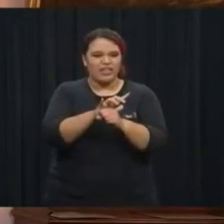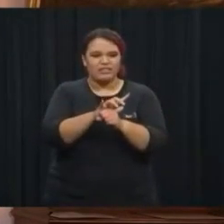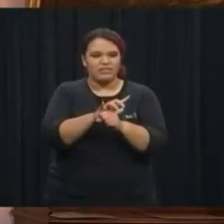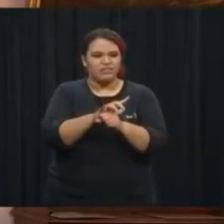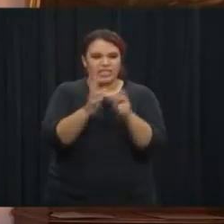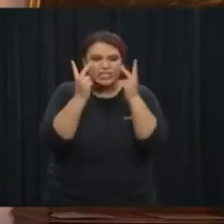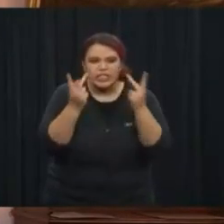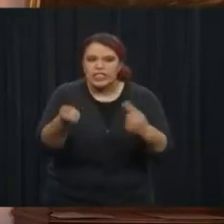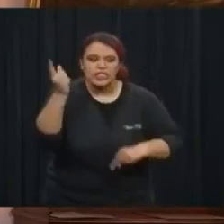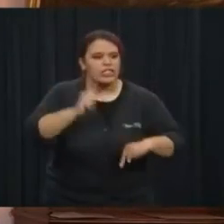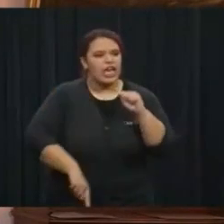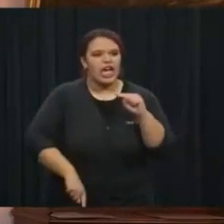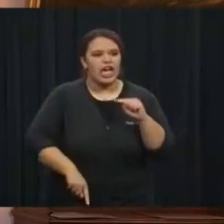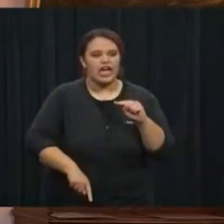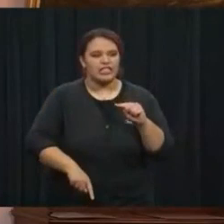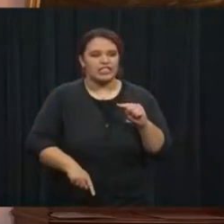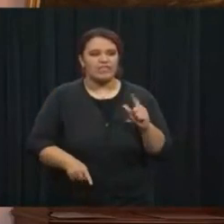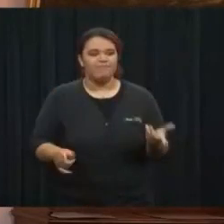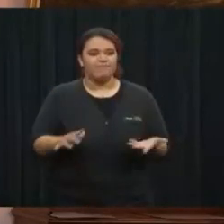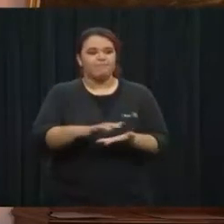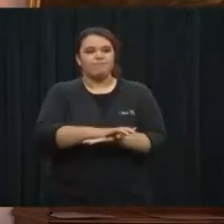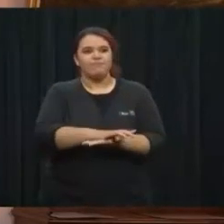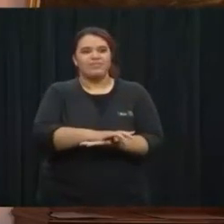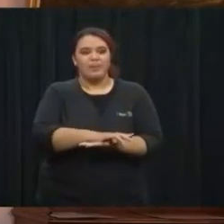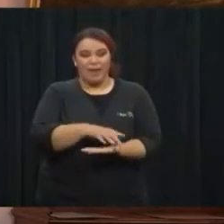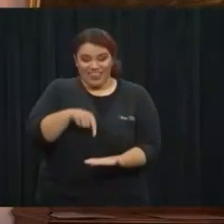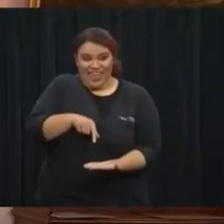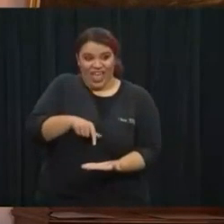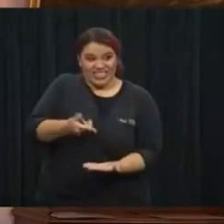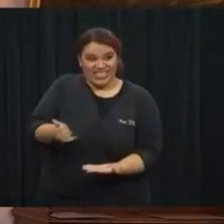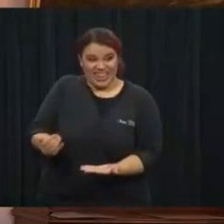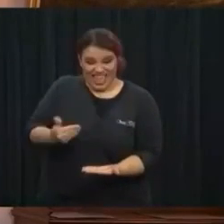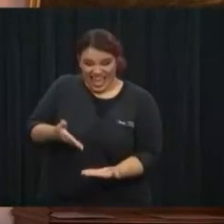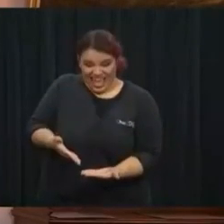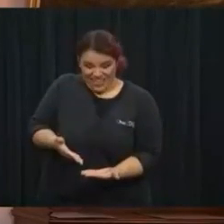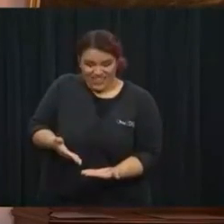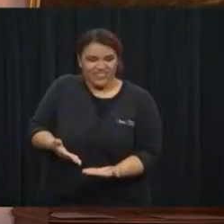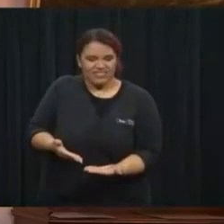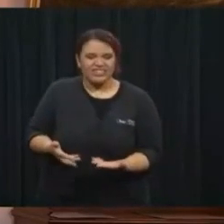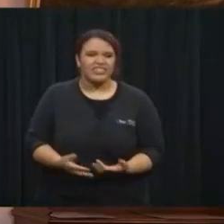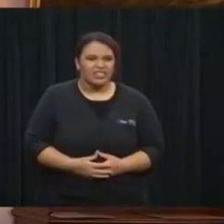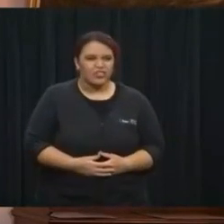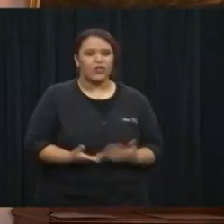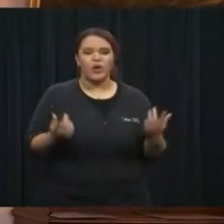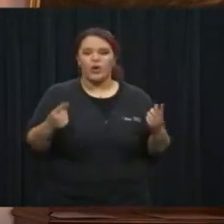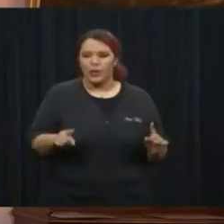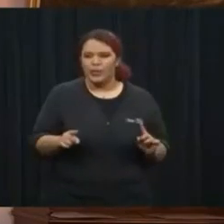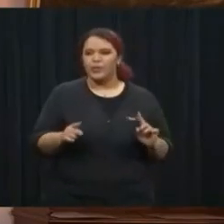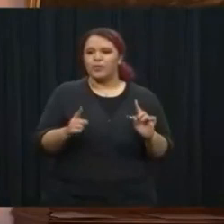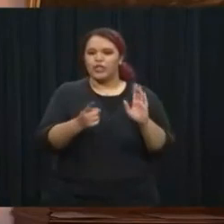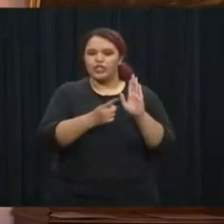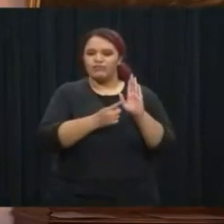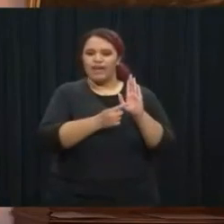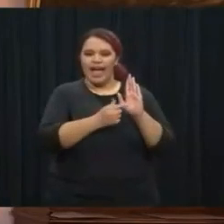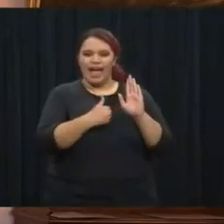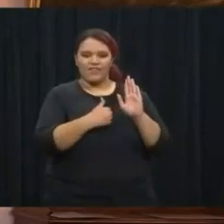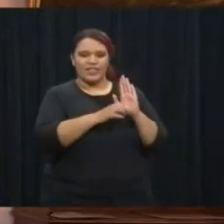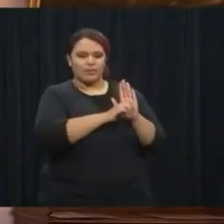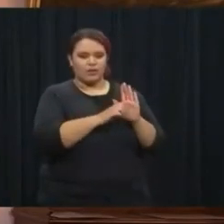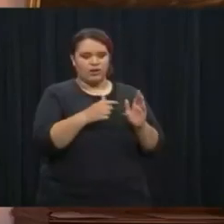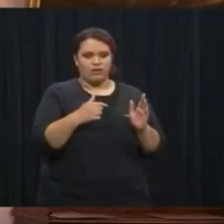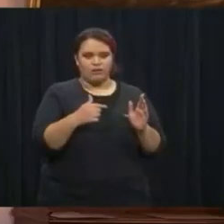on testing that was put out in a health alert to all primary care doctors, I believe, yesterday. And